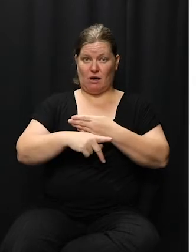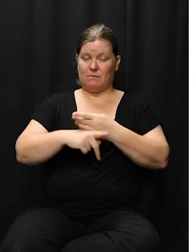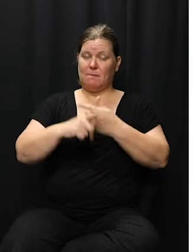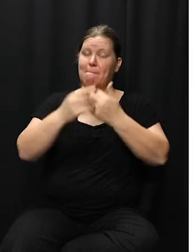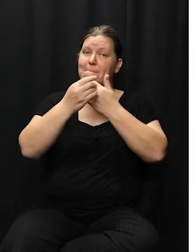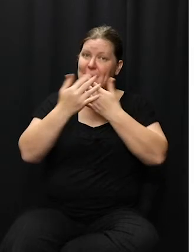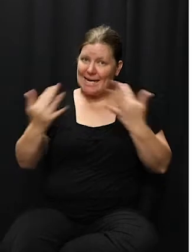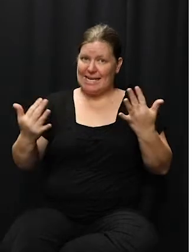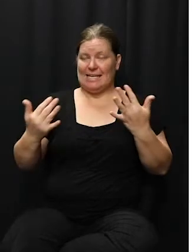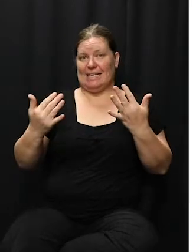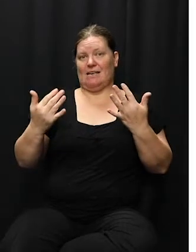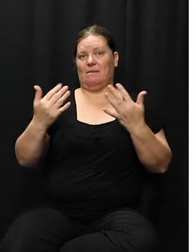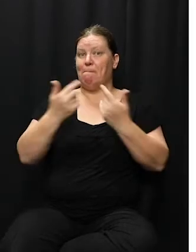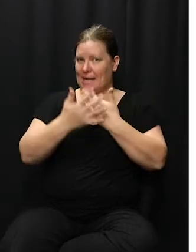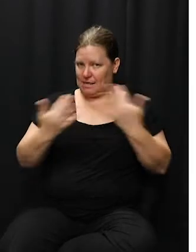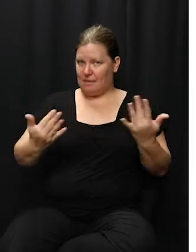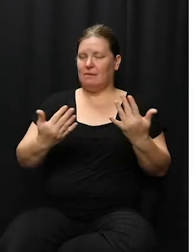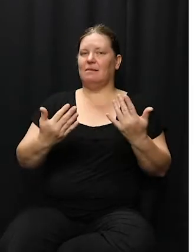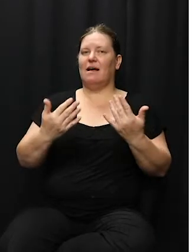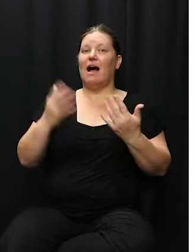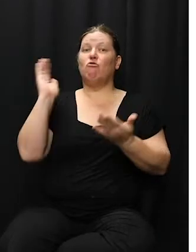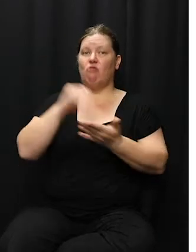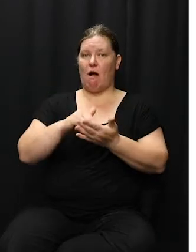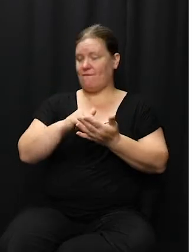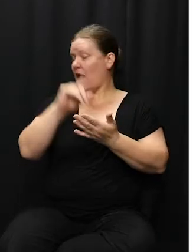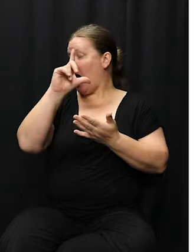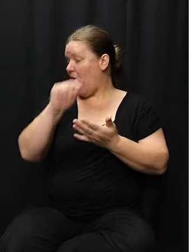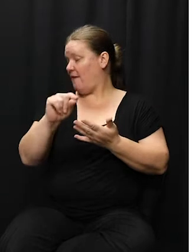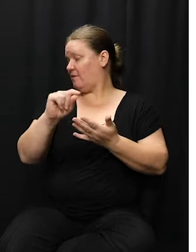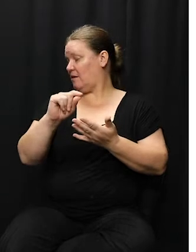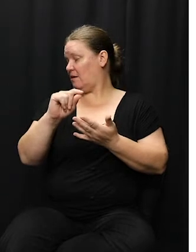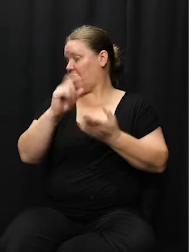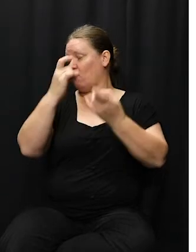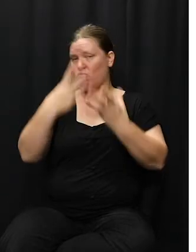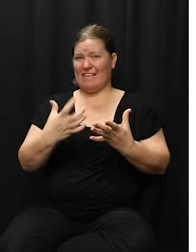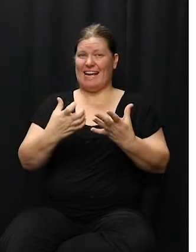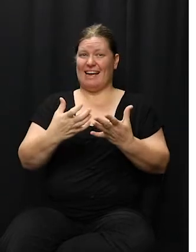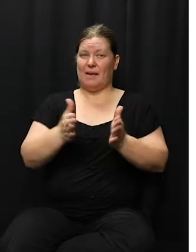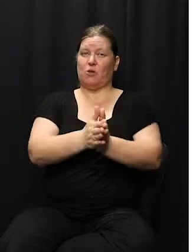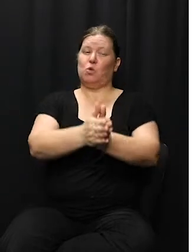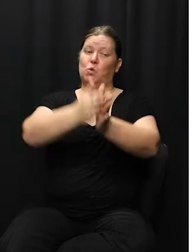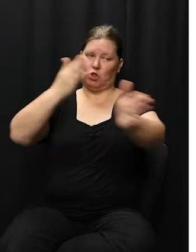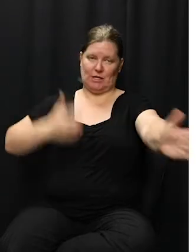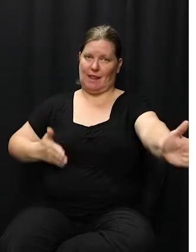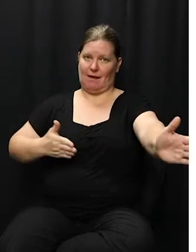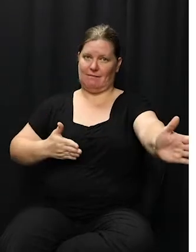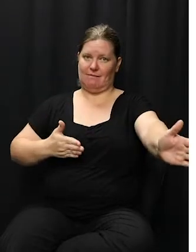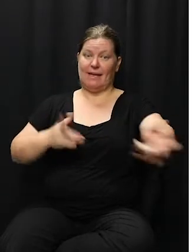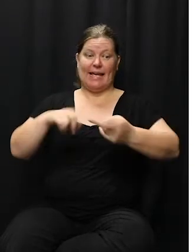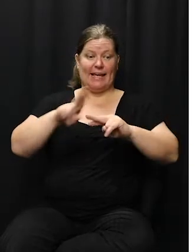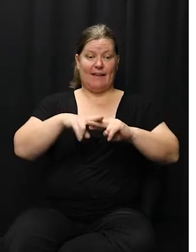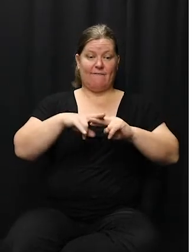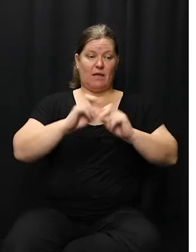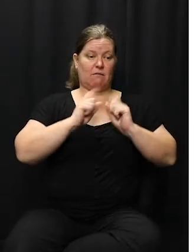So children in signing programs, many of them arrive after they're already incredibly